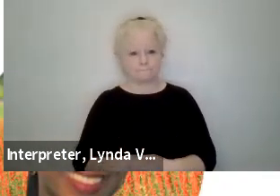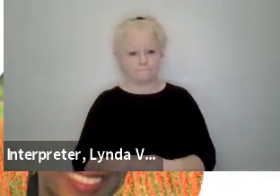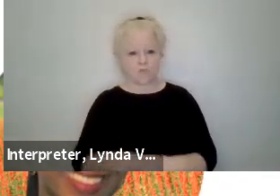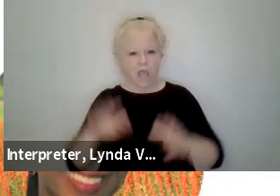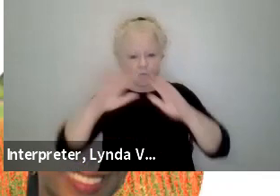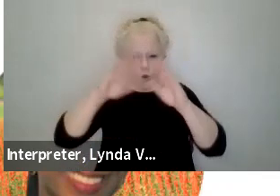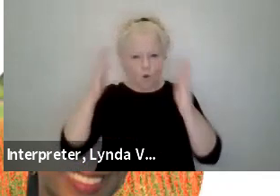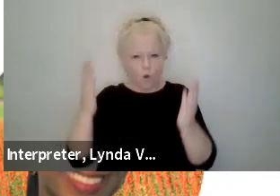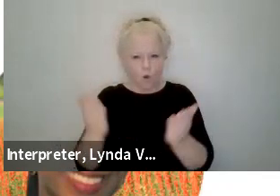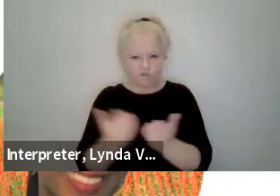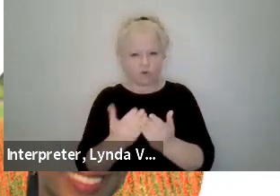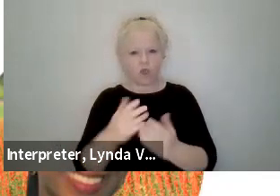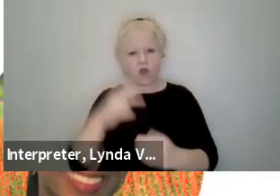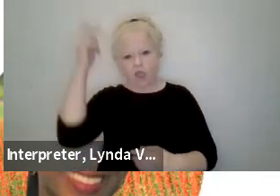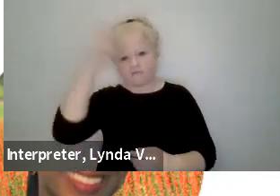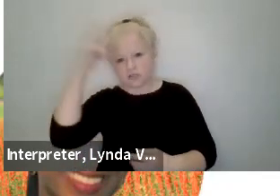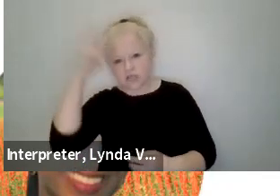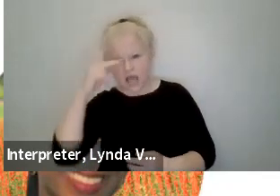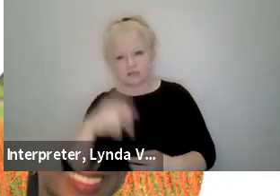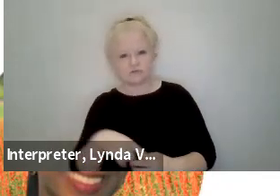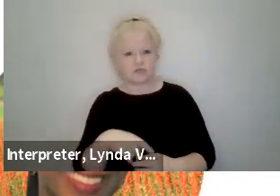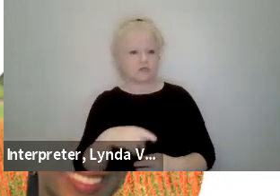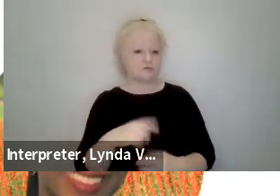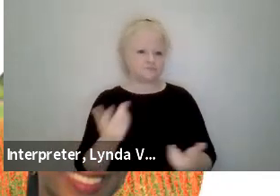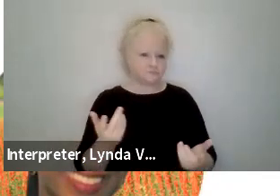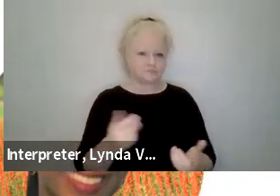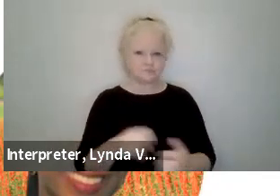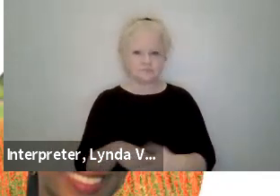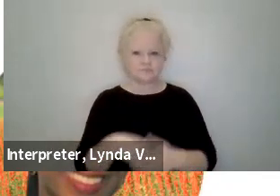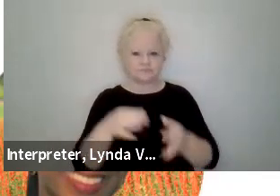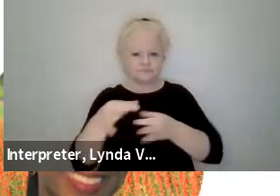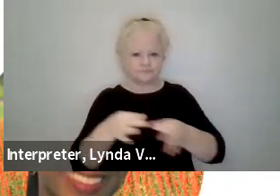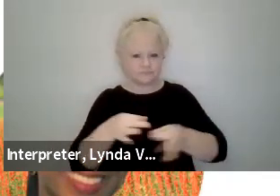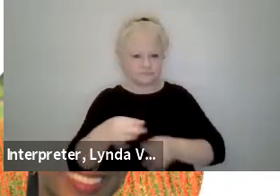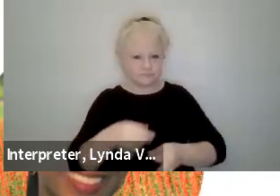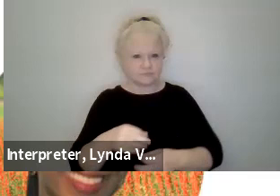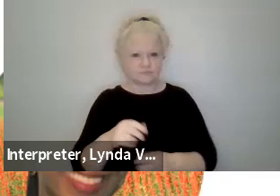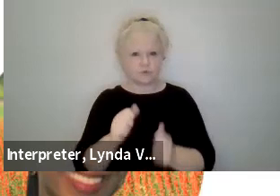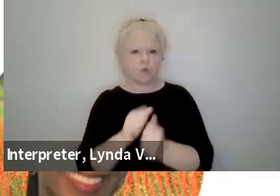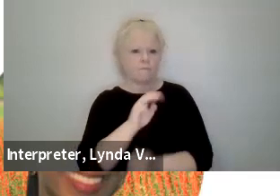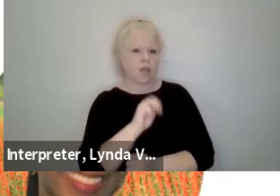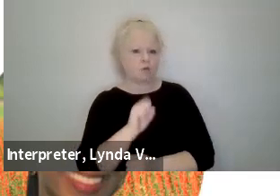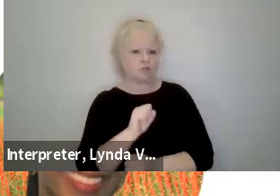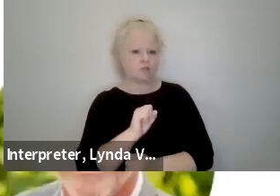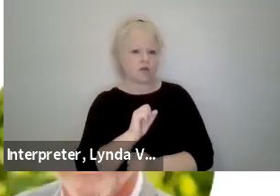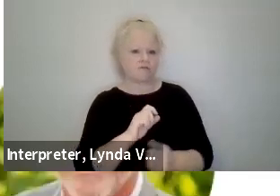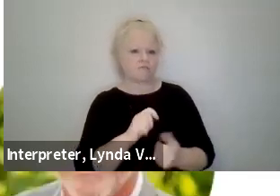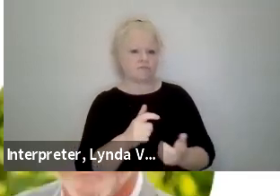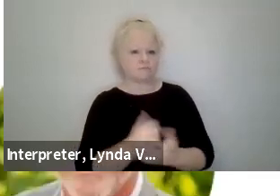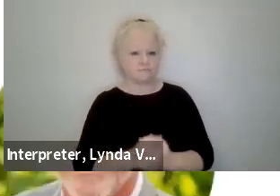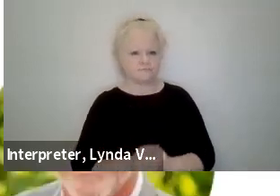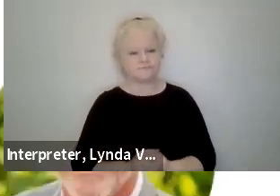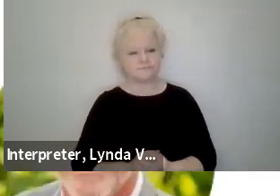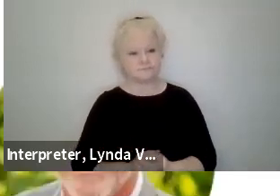view of our philosophy and use the example of what our relationship with Microsoft is to kind of fill in there.